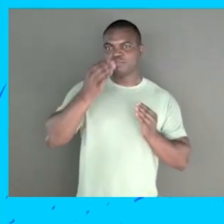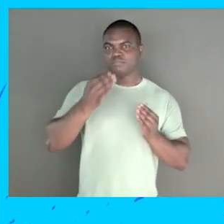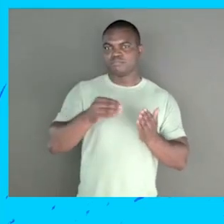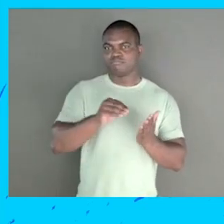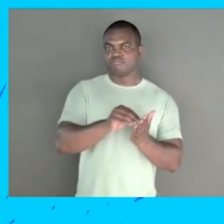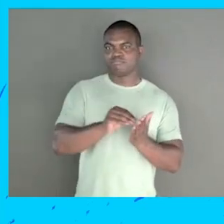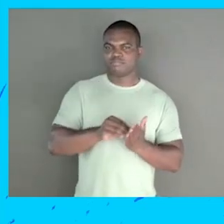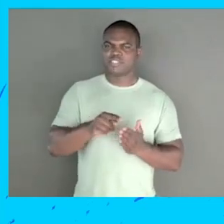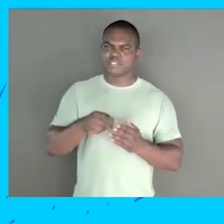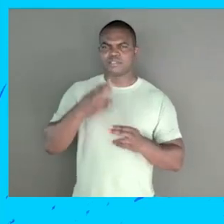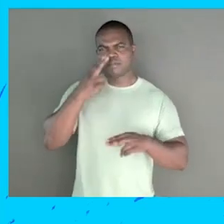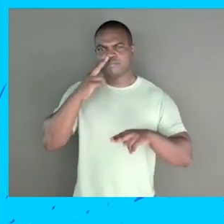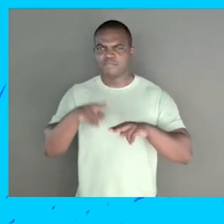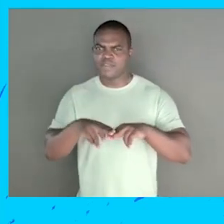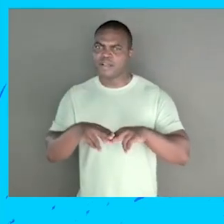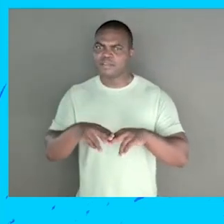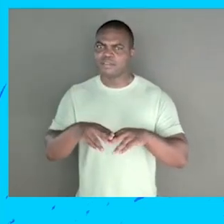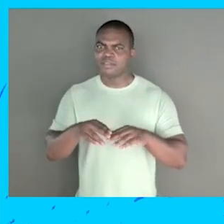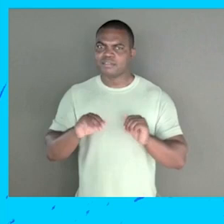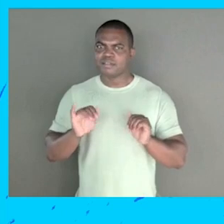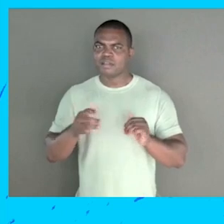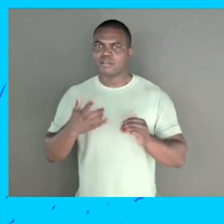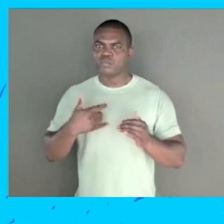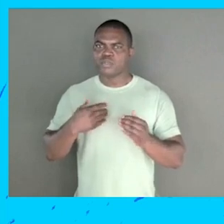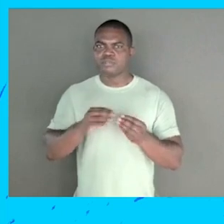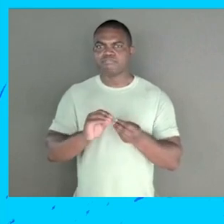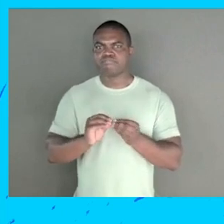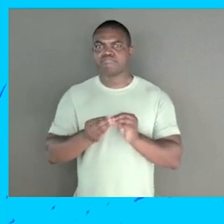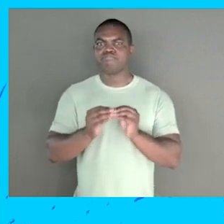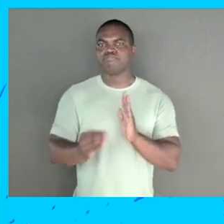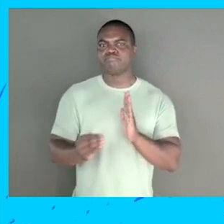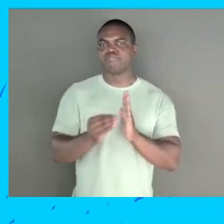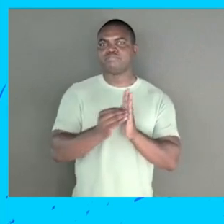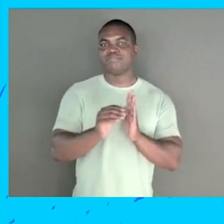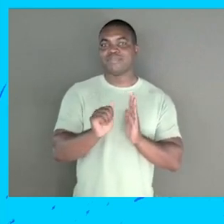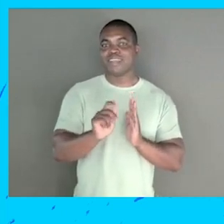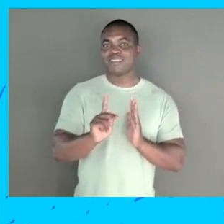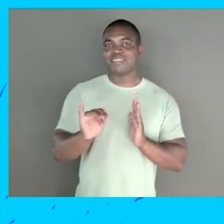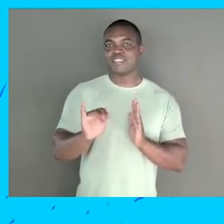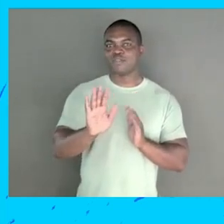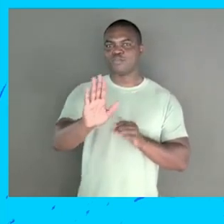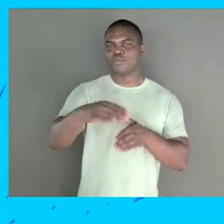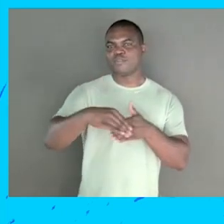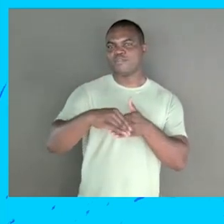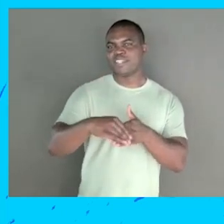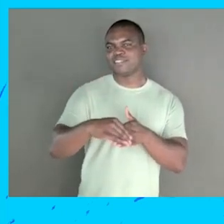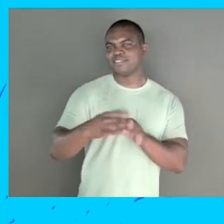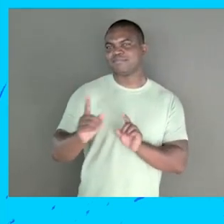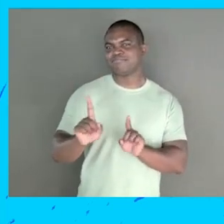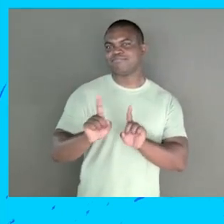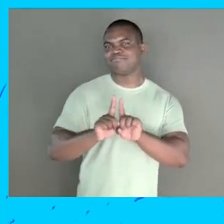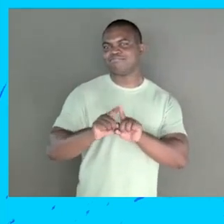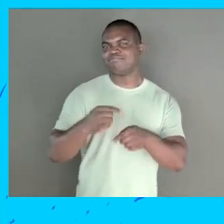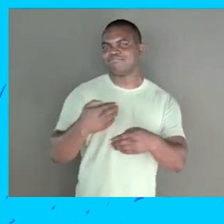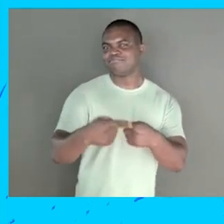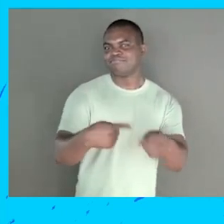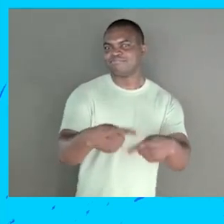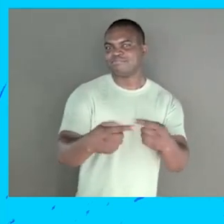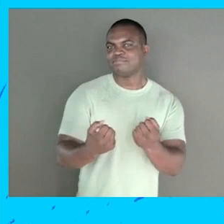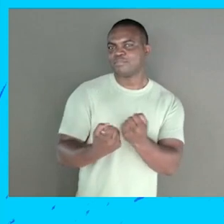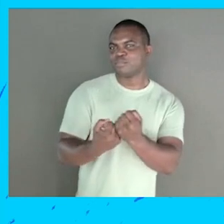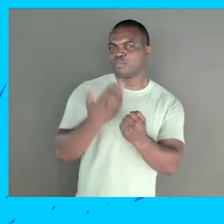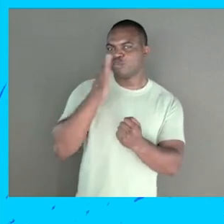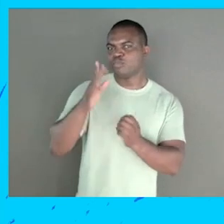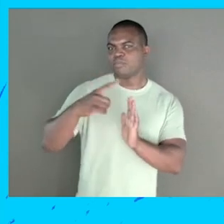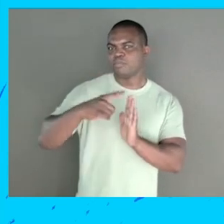cycle. Each shape is a day of the month. And this number is your personal countdown. It shows how many days until your